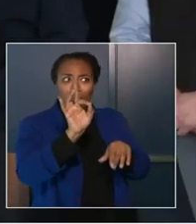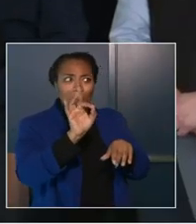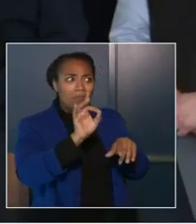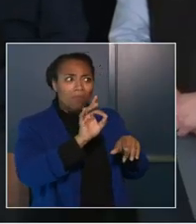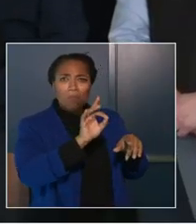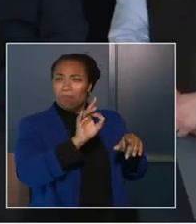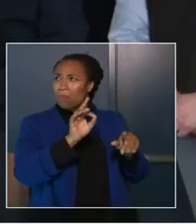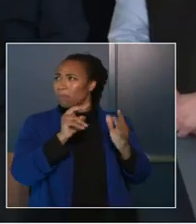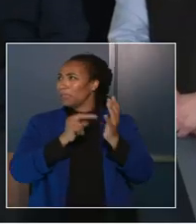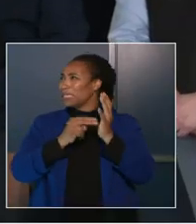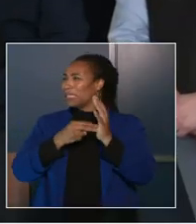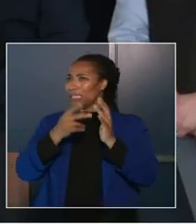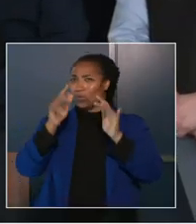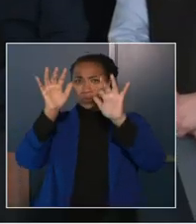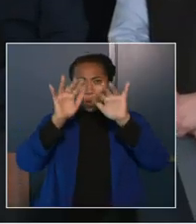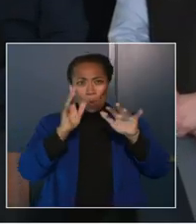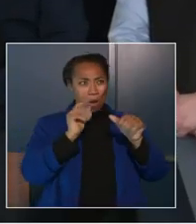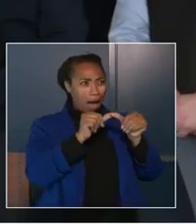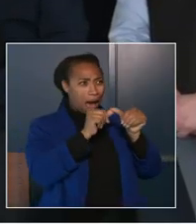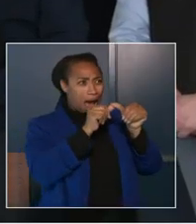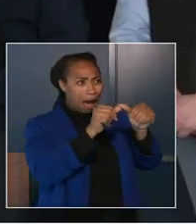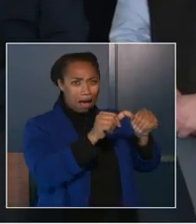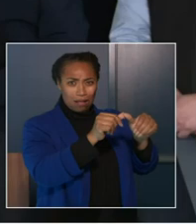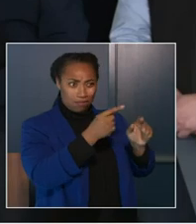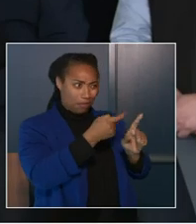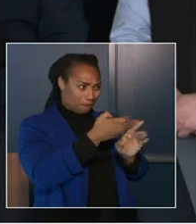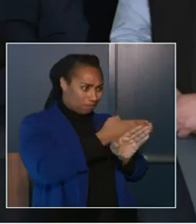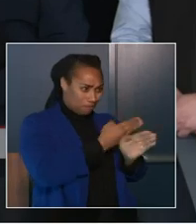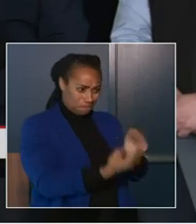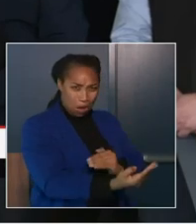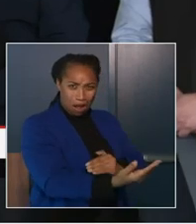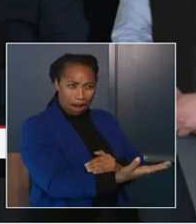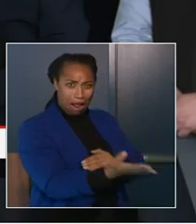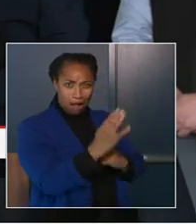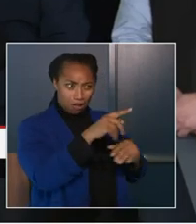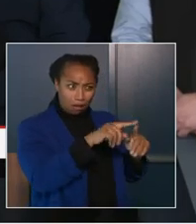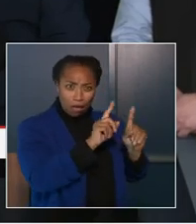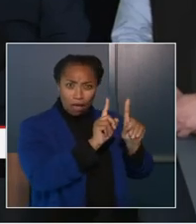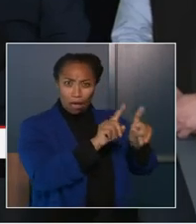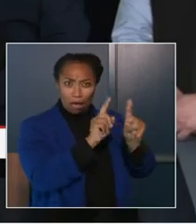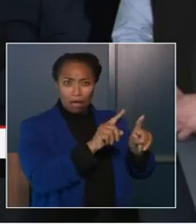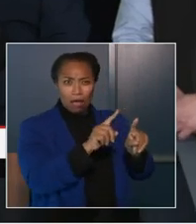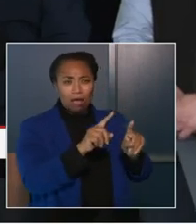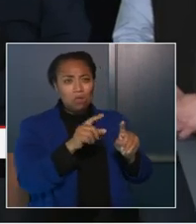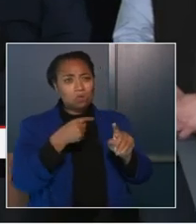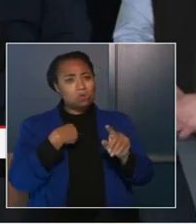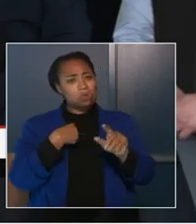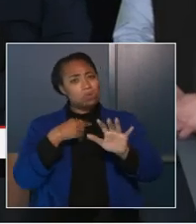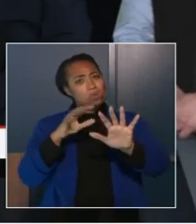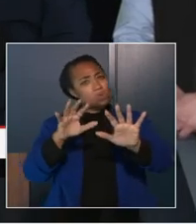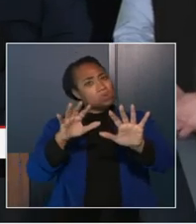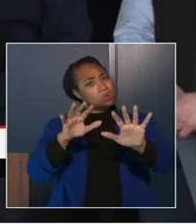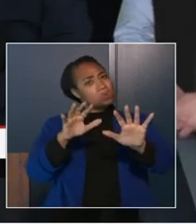call because we think that will be some of the most difficult time with the snow coming. And